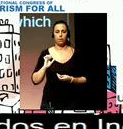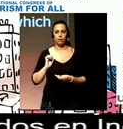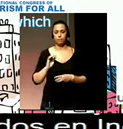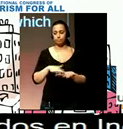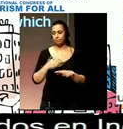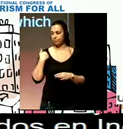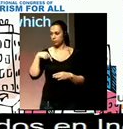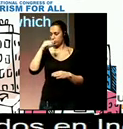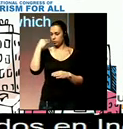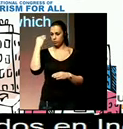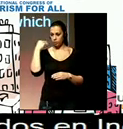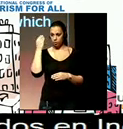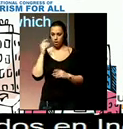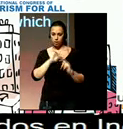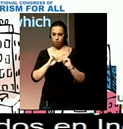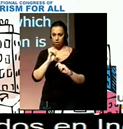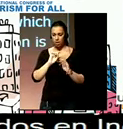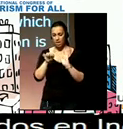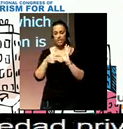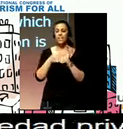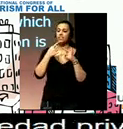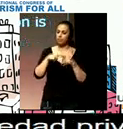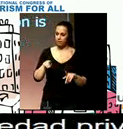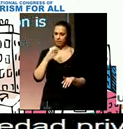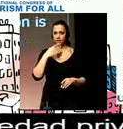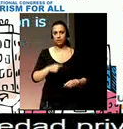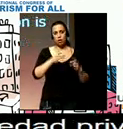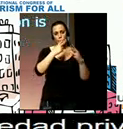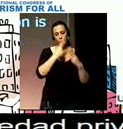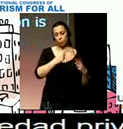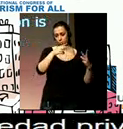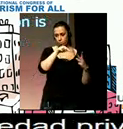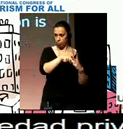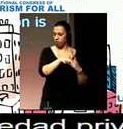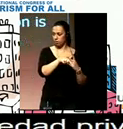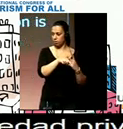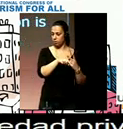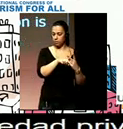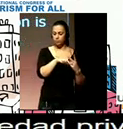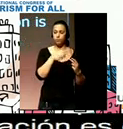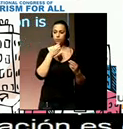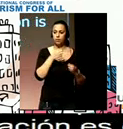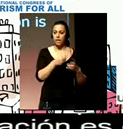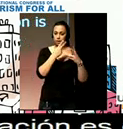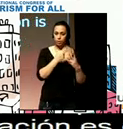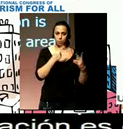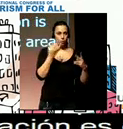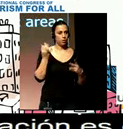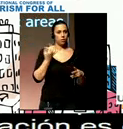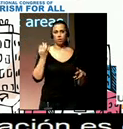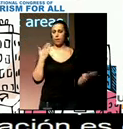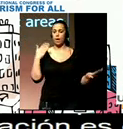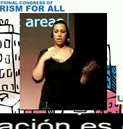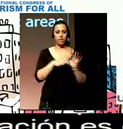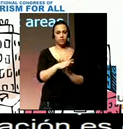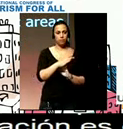is different. If it's a public building, and the public areas must be made accessible by a deadline, 2015. In